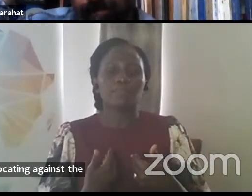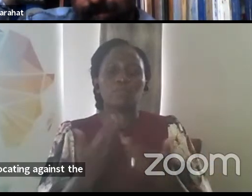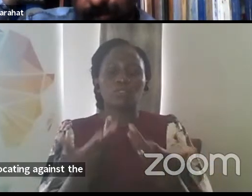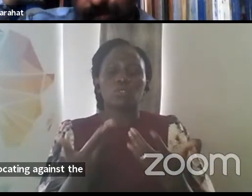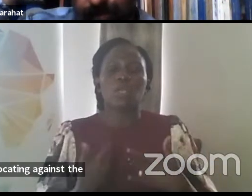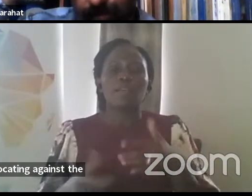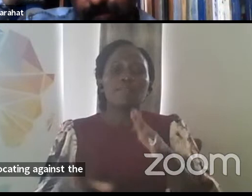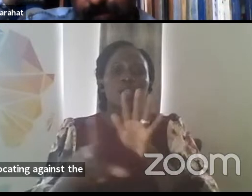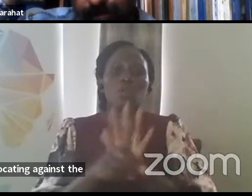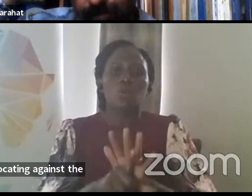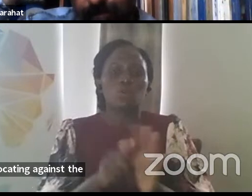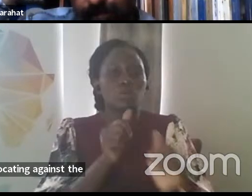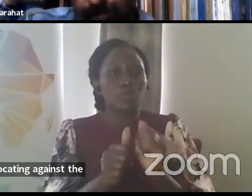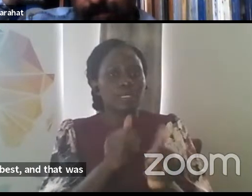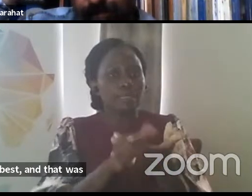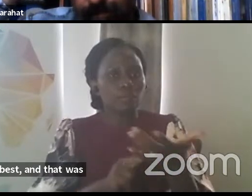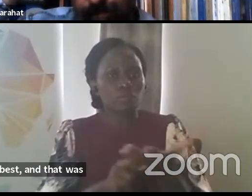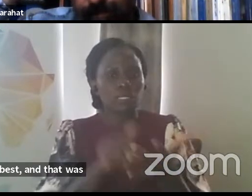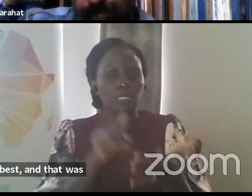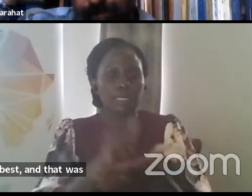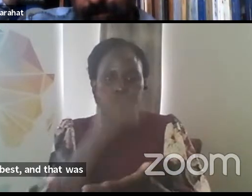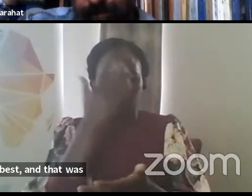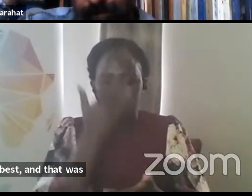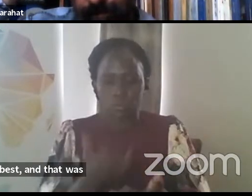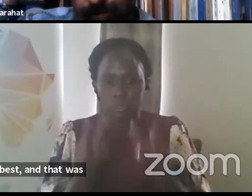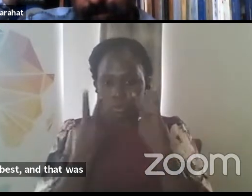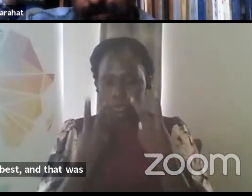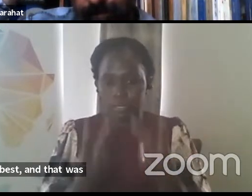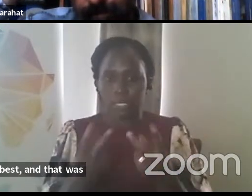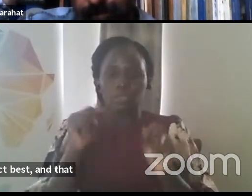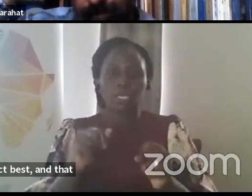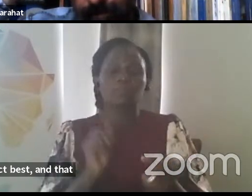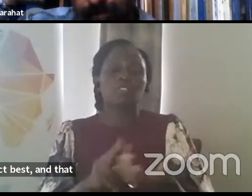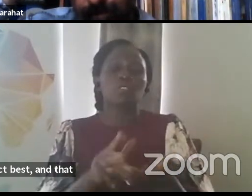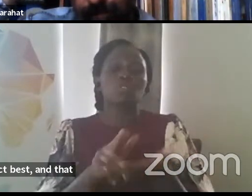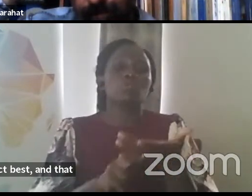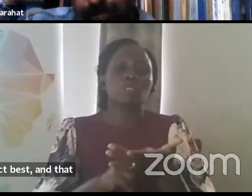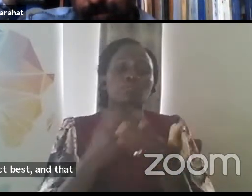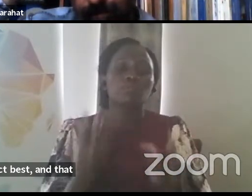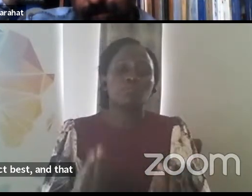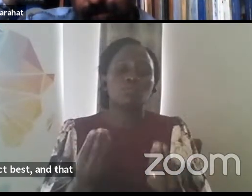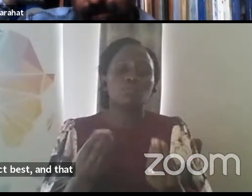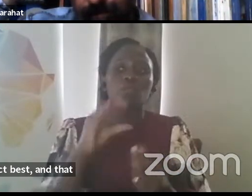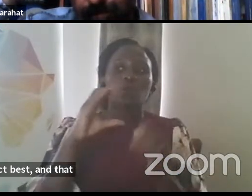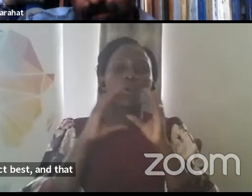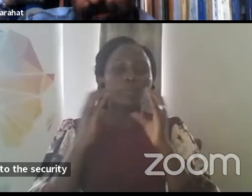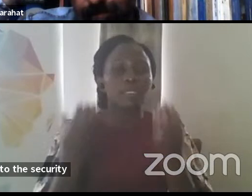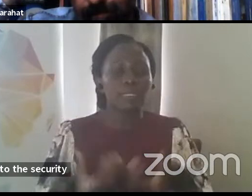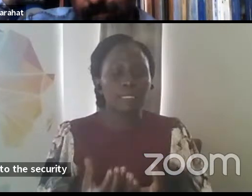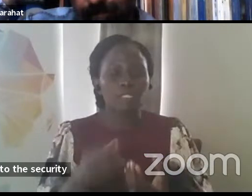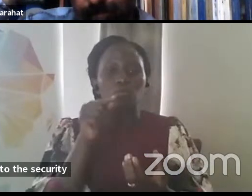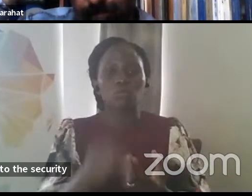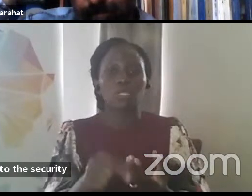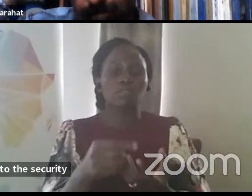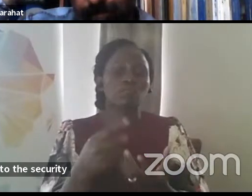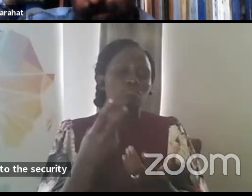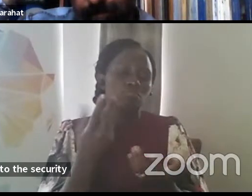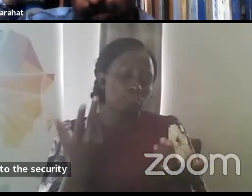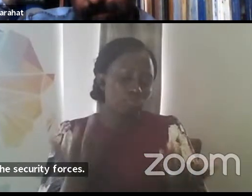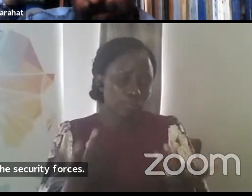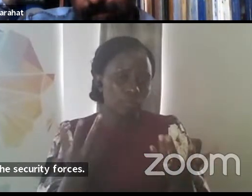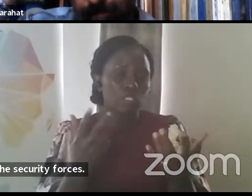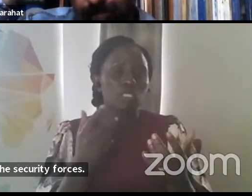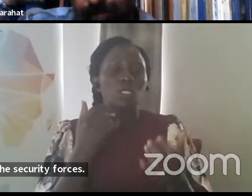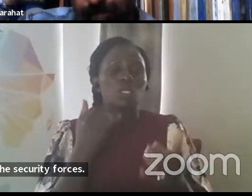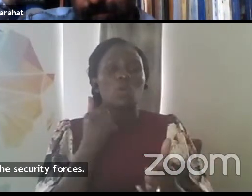pass, that was speaking of the giving sort of immunity to the security forces. What ended